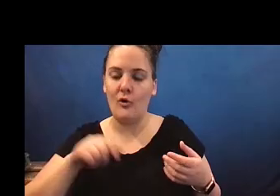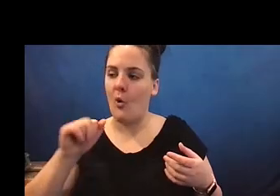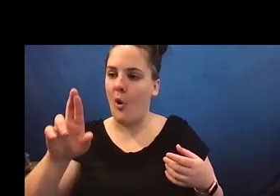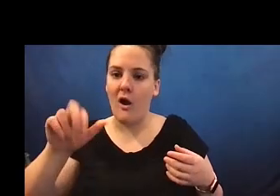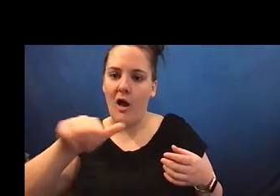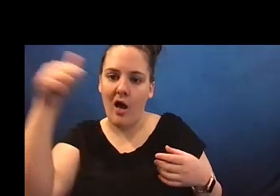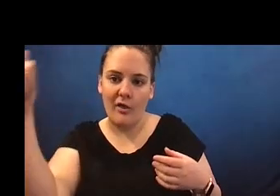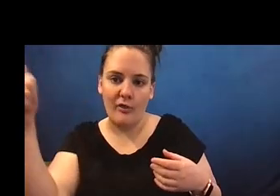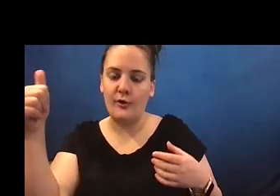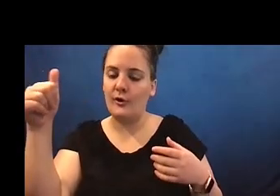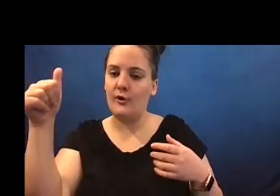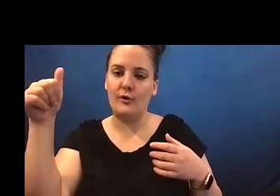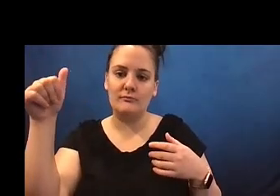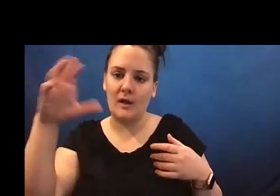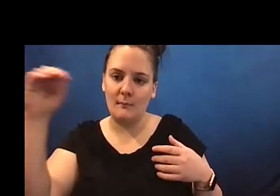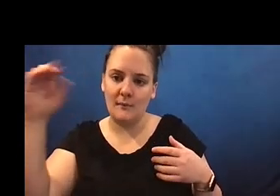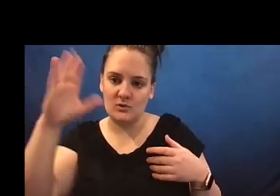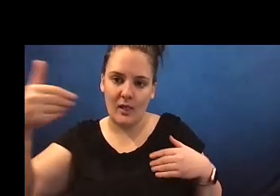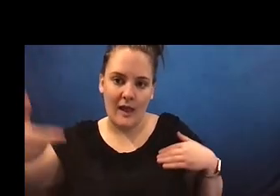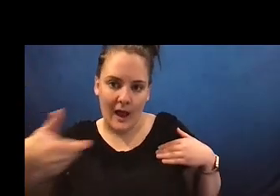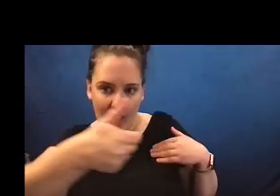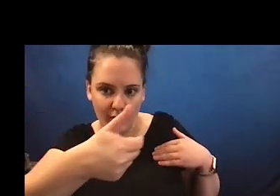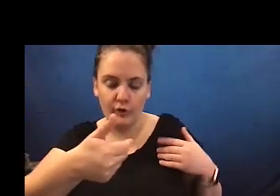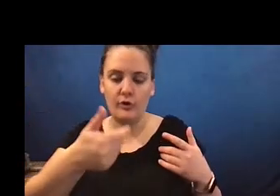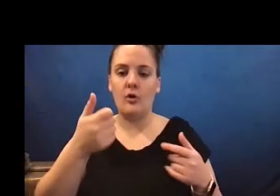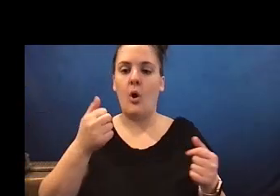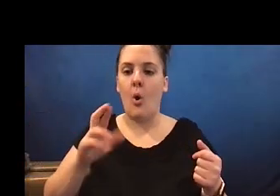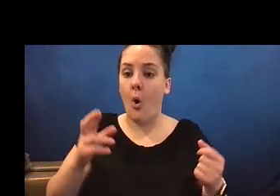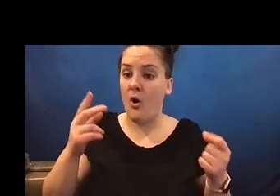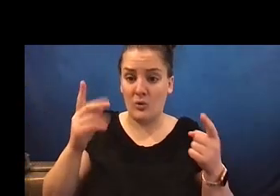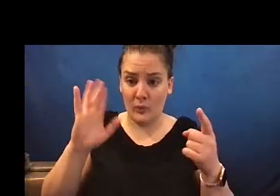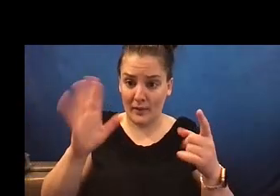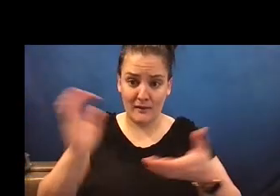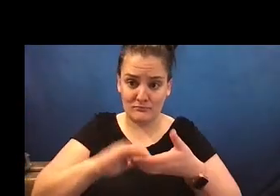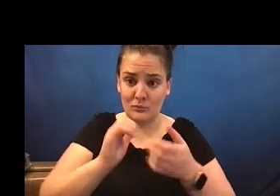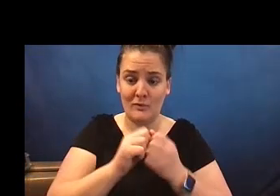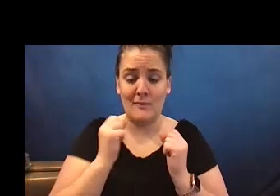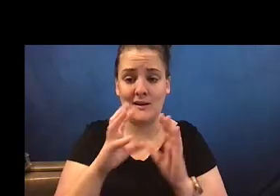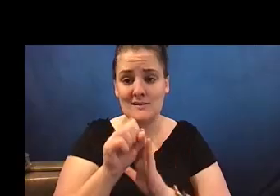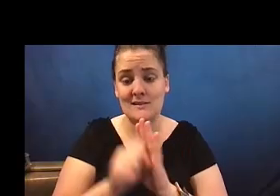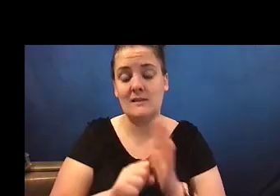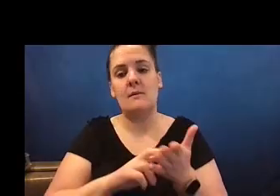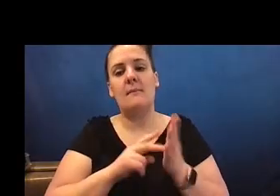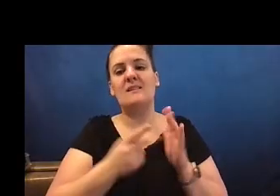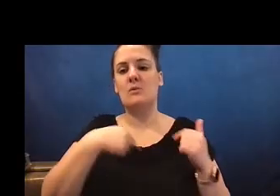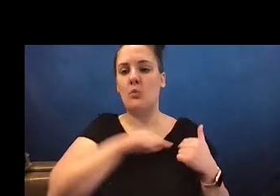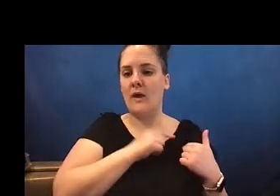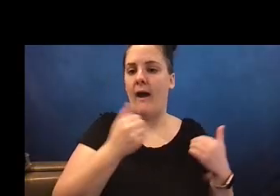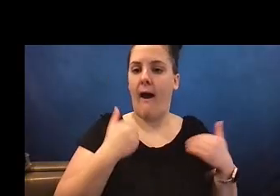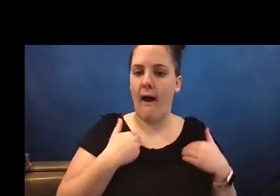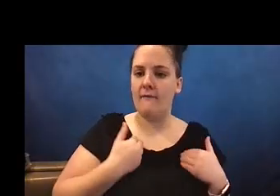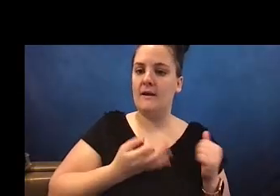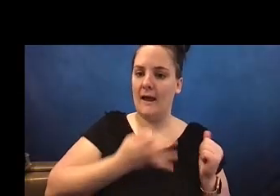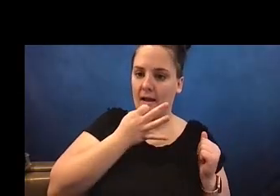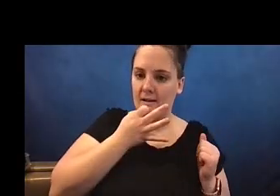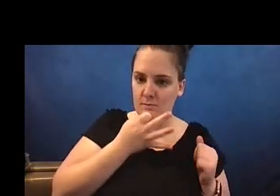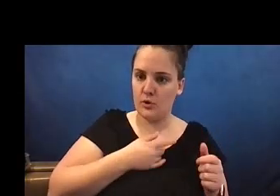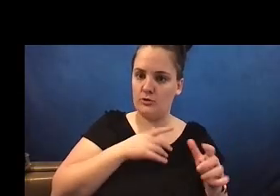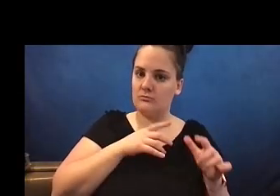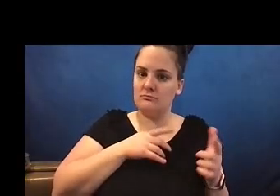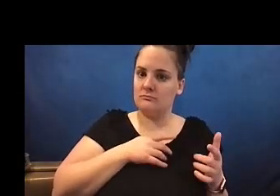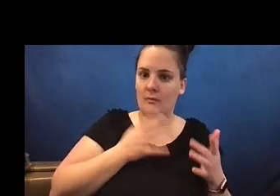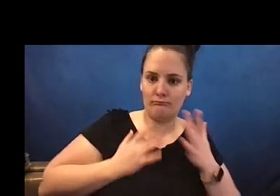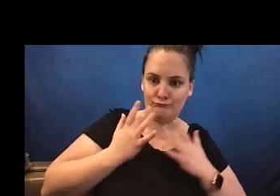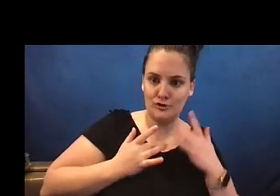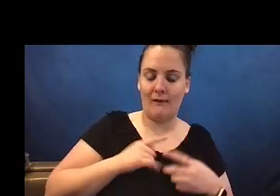even multi-state systems. So we have an intellectual challenge, and we also have the software challenge. And